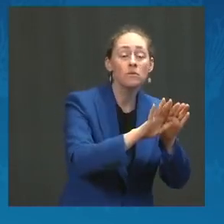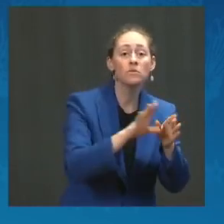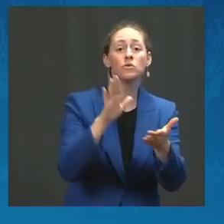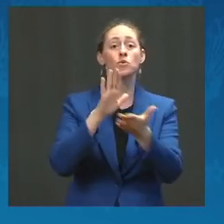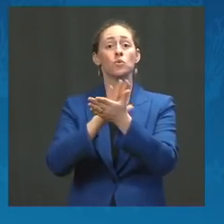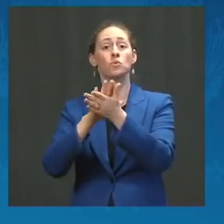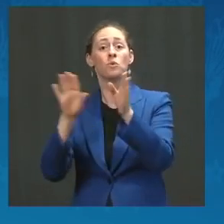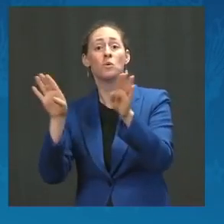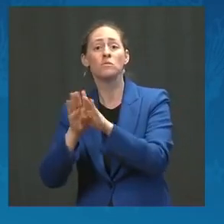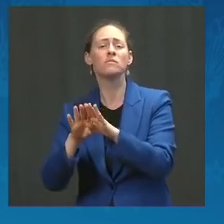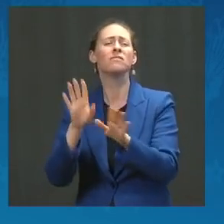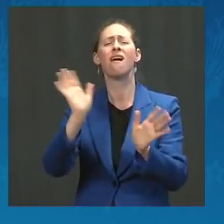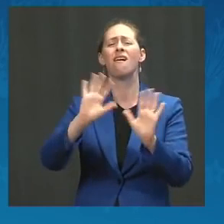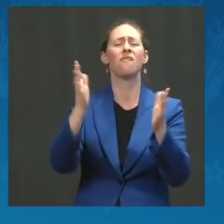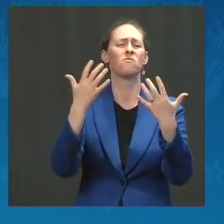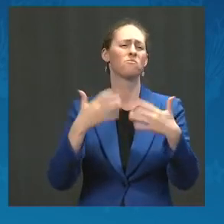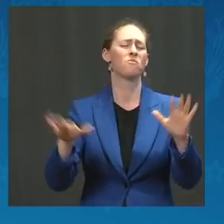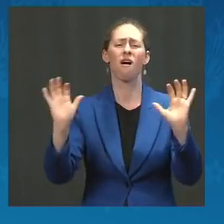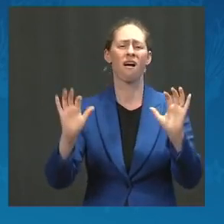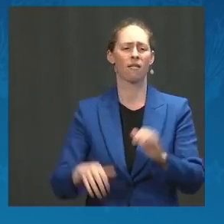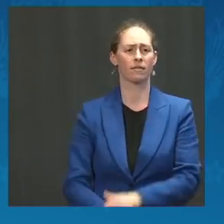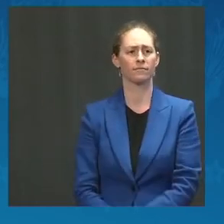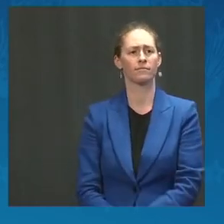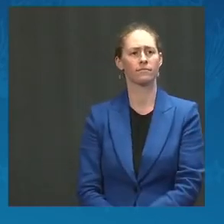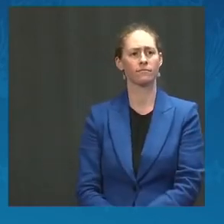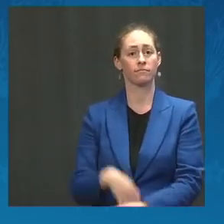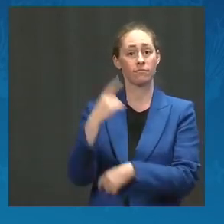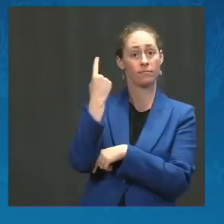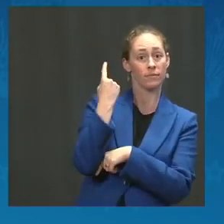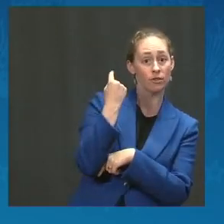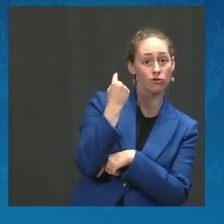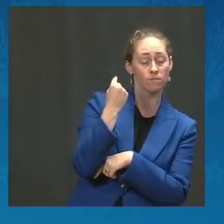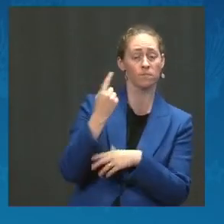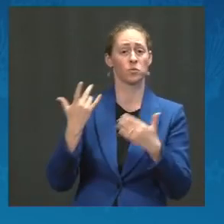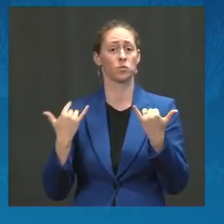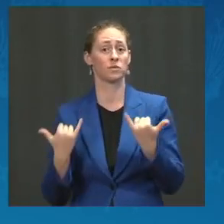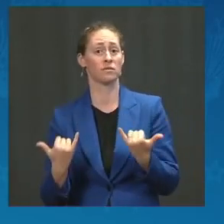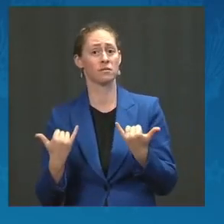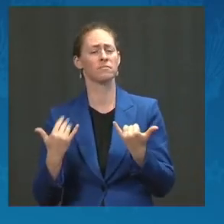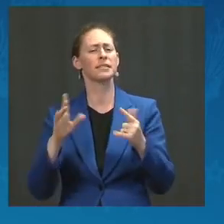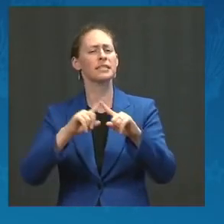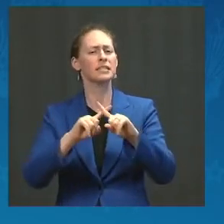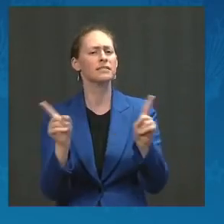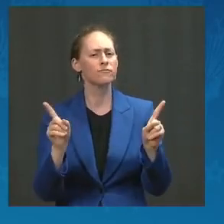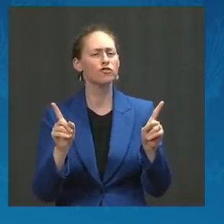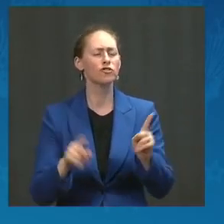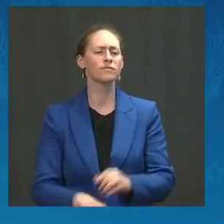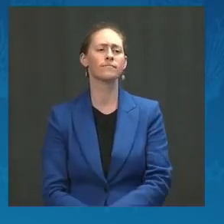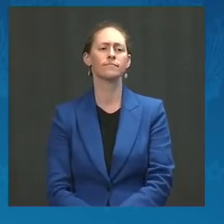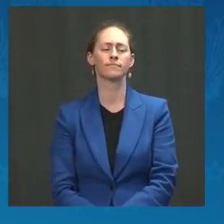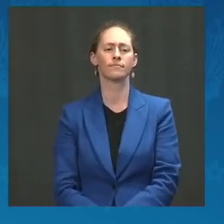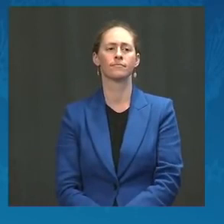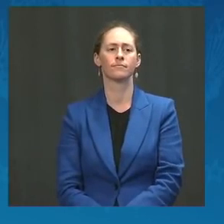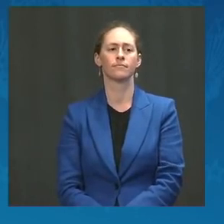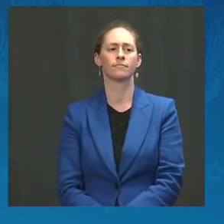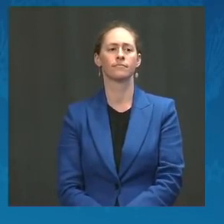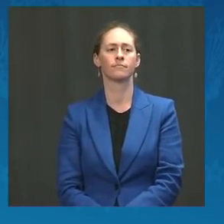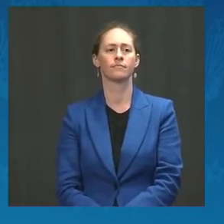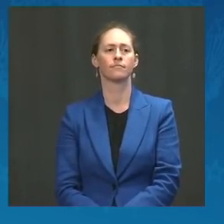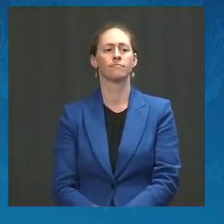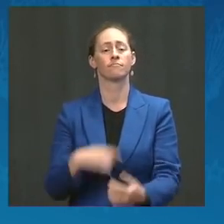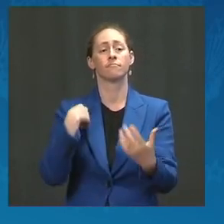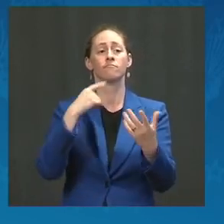said from the beginning that we will be guided by the science. So here's what the science tells us.